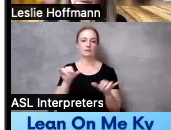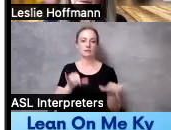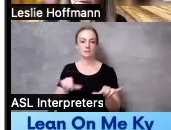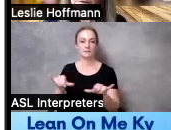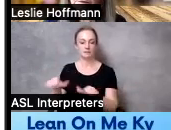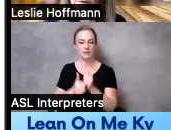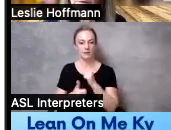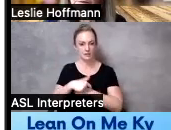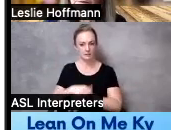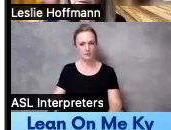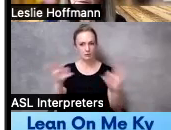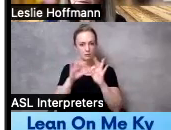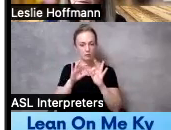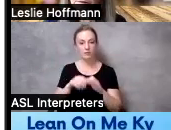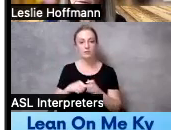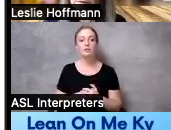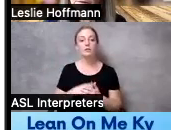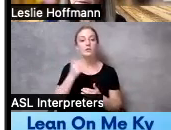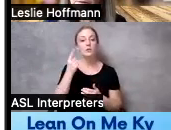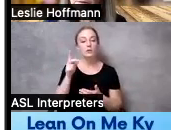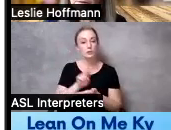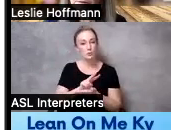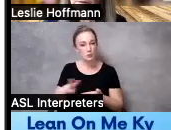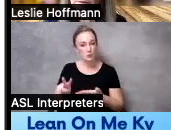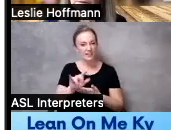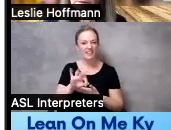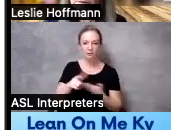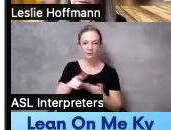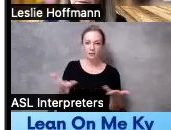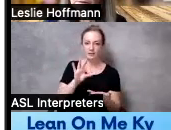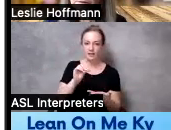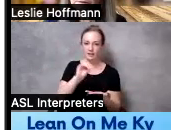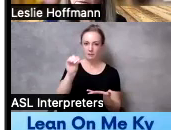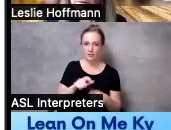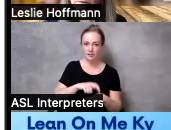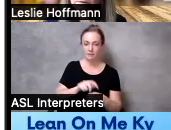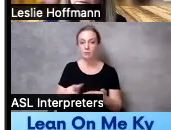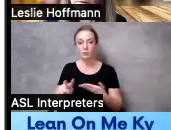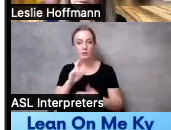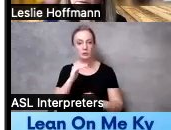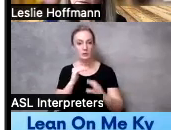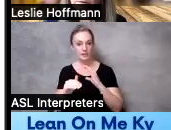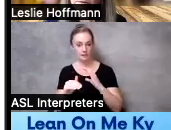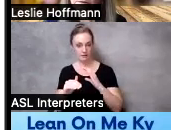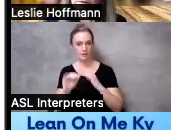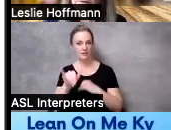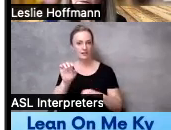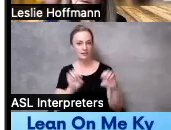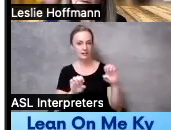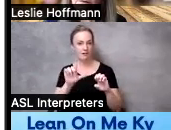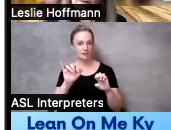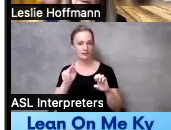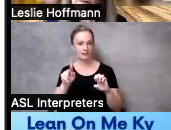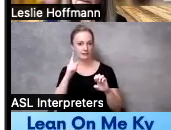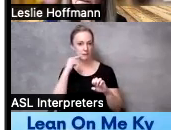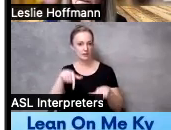2 weeks, if you are present for at least 90% of the session, you will receive an email from me with the session evaluation link. When you complete the